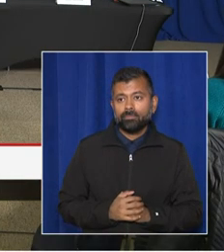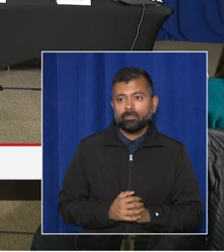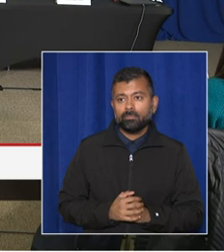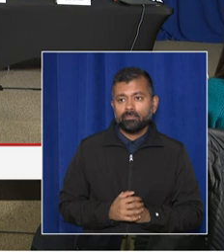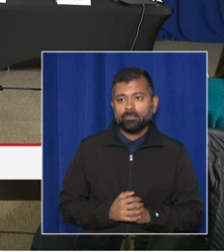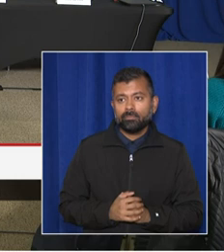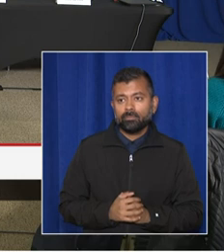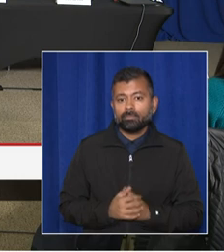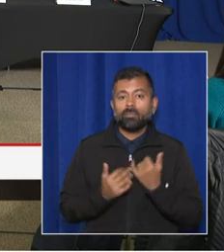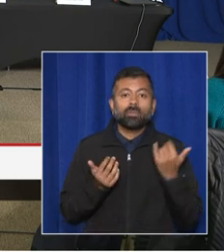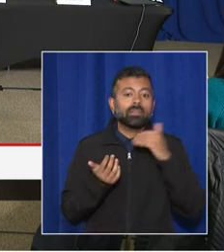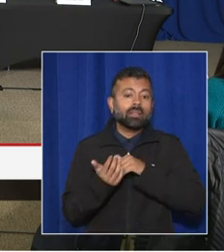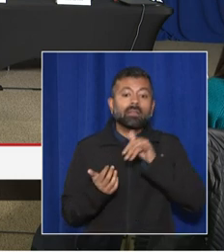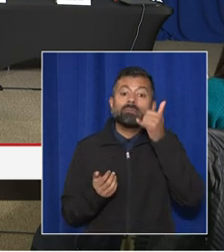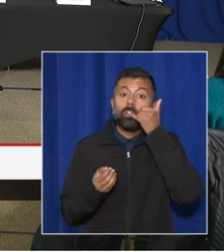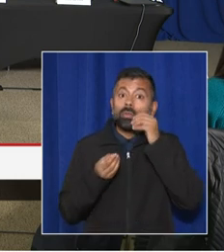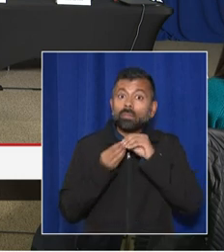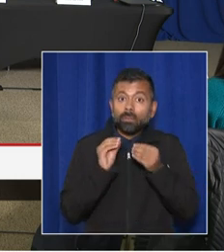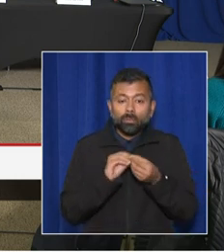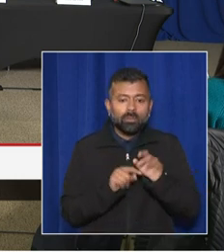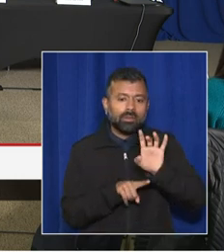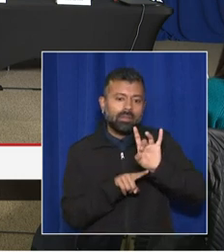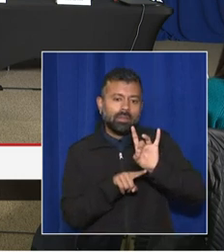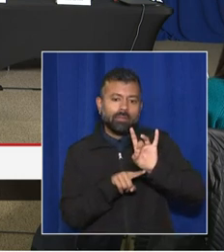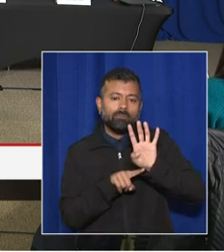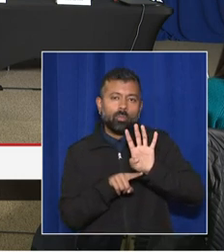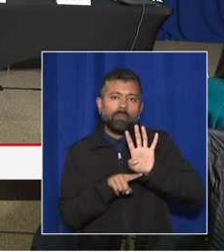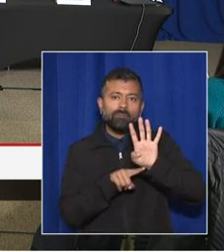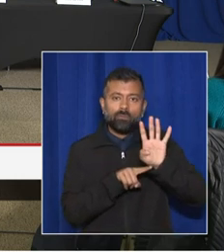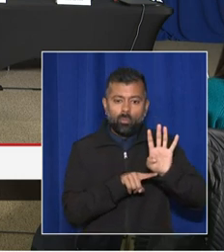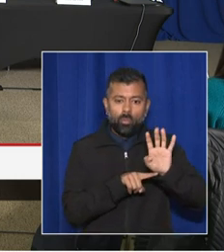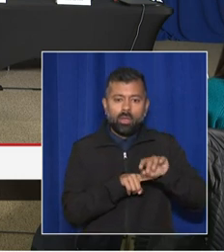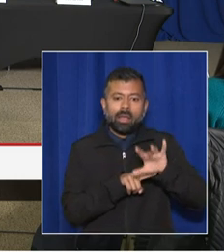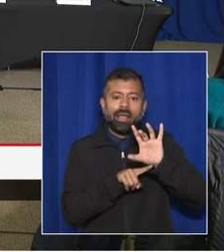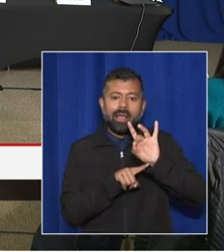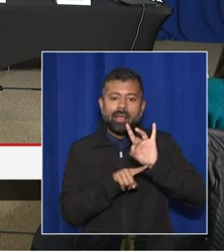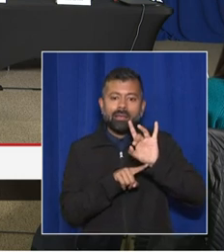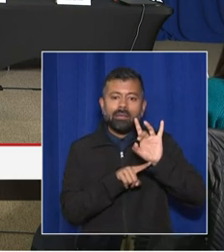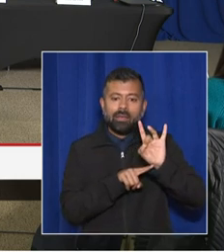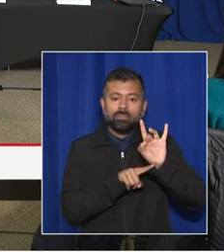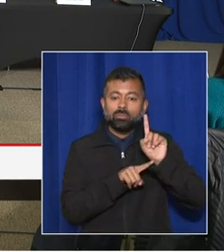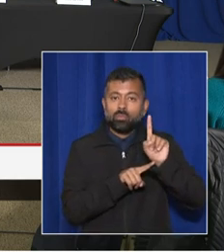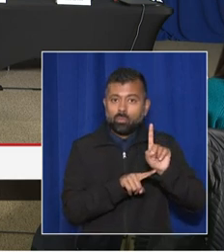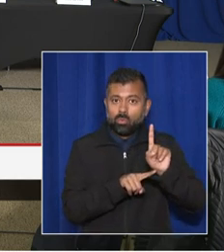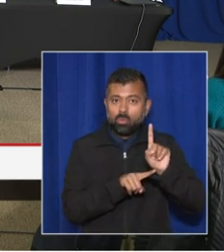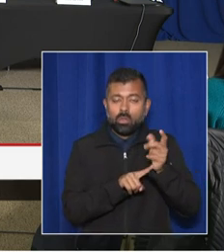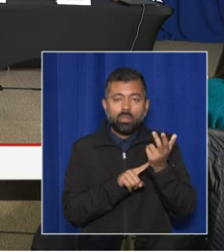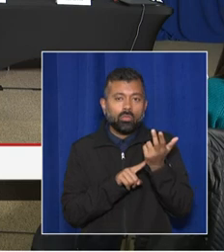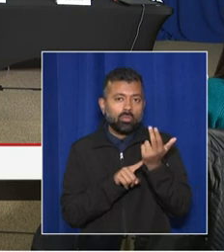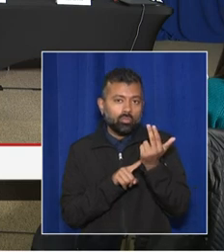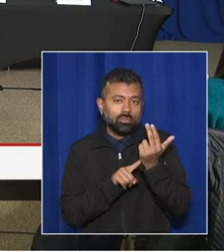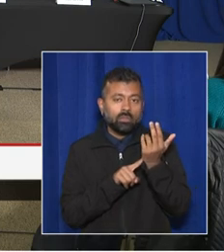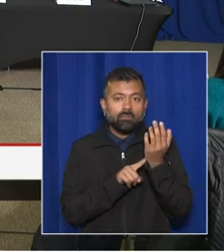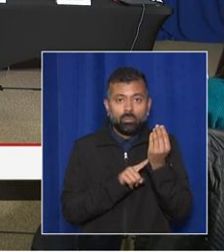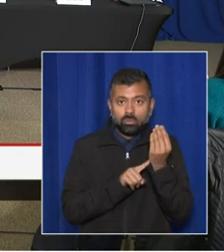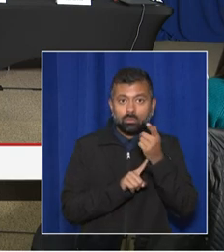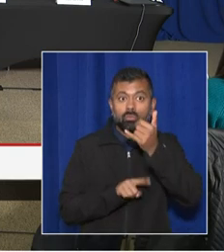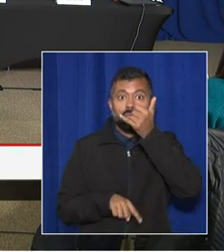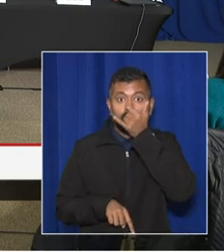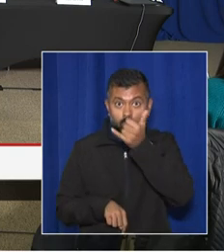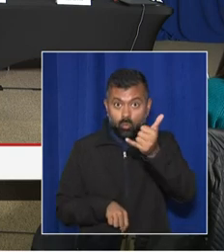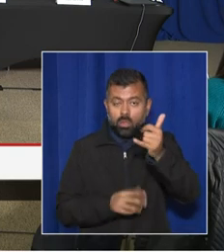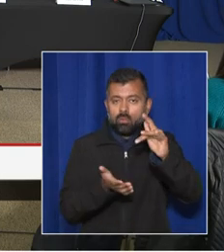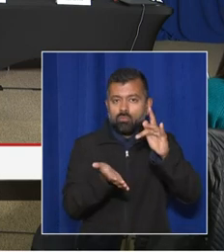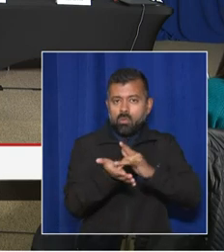844-881-1314 and press 0, and we'll take your question. Our next question comes from Marcus. Marcus, go ahead. We can hear you.